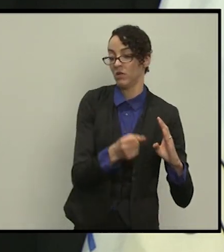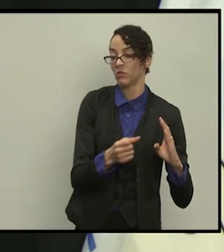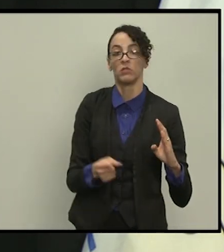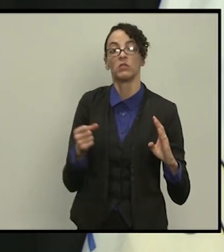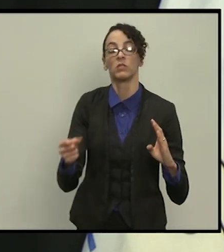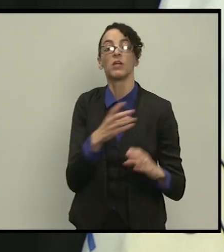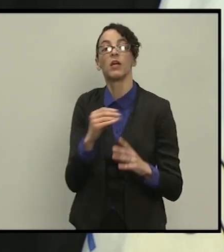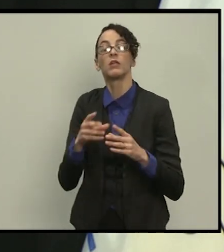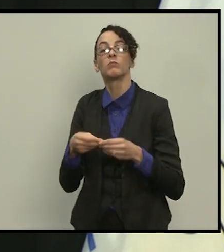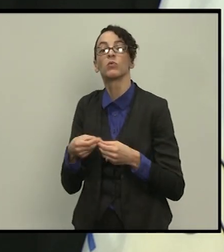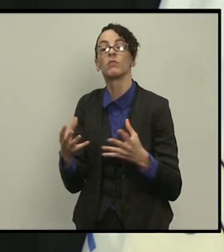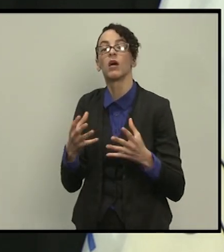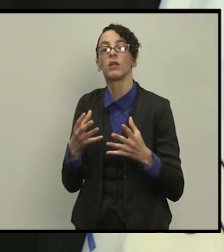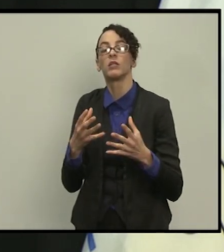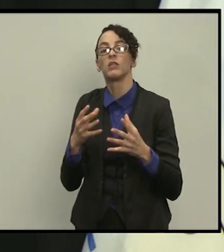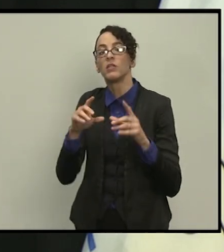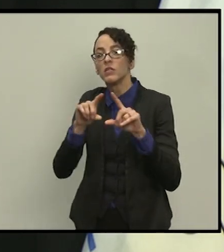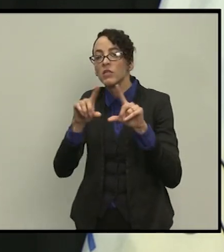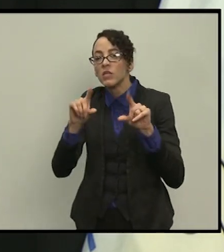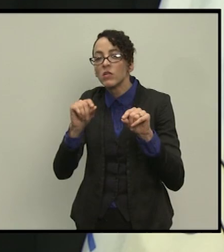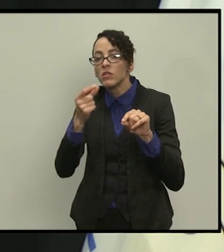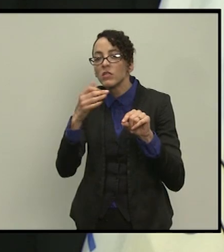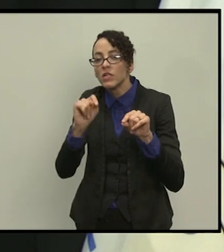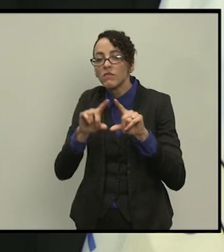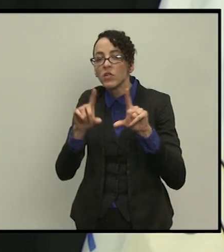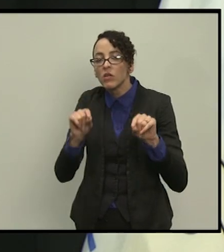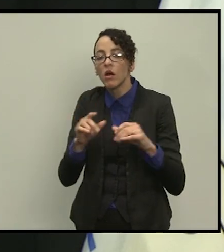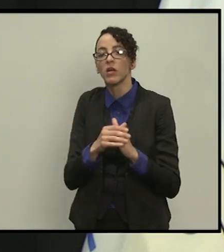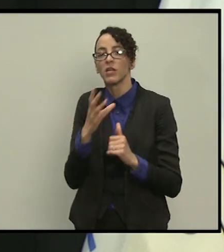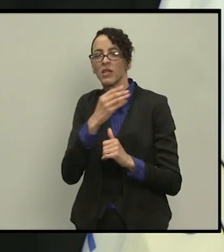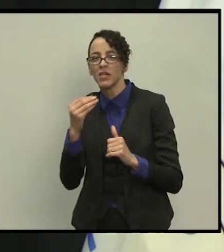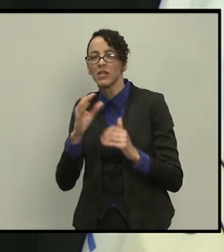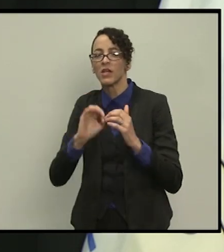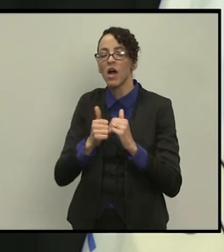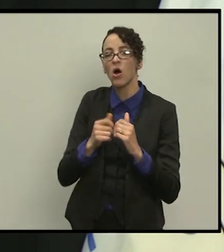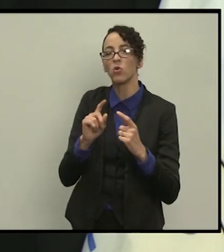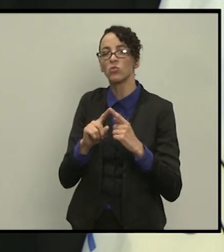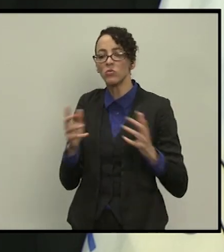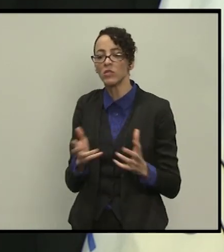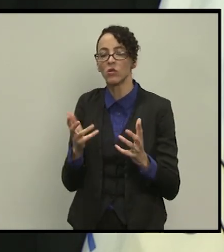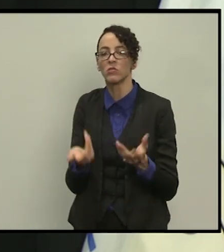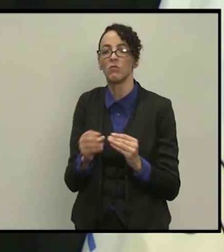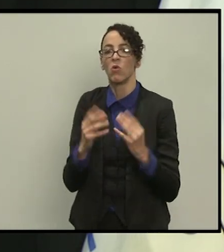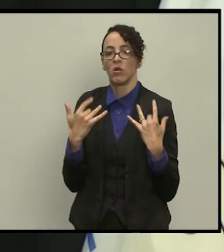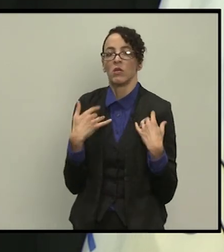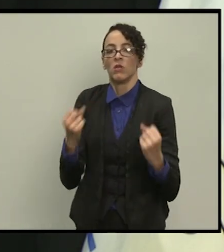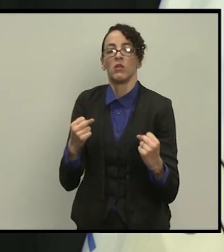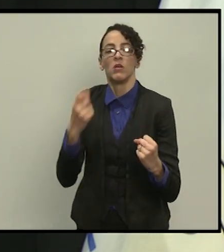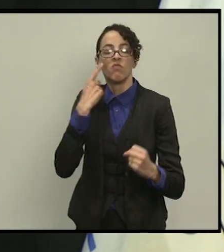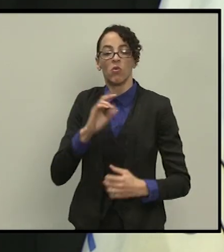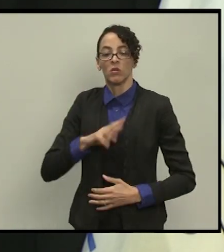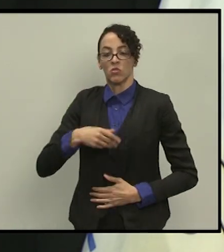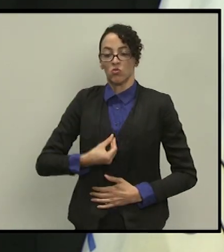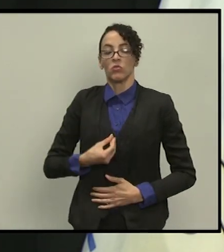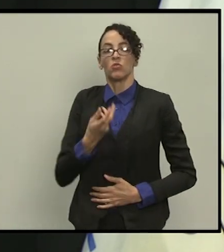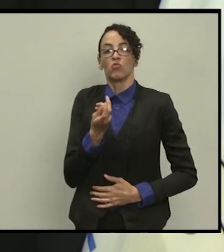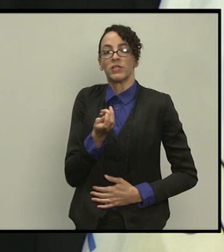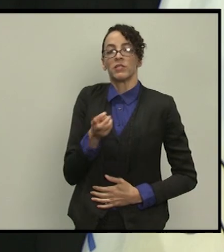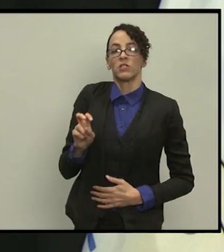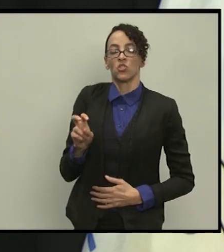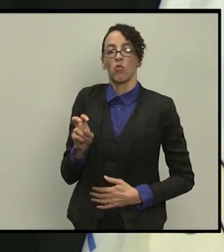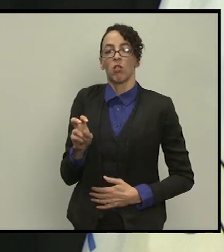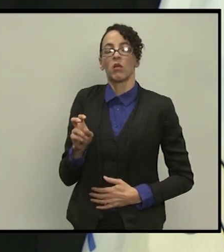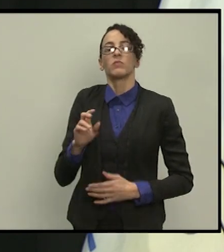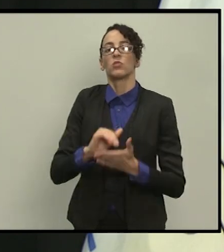also think about, in this recovery period, many of our youth and our transitional age youth, 18 to 24,